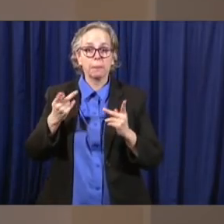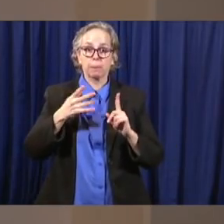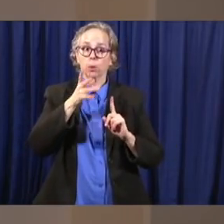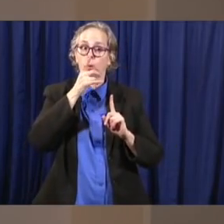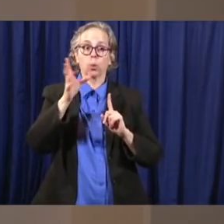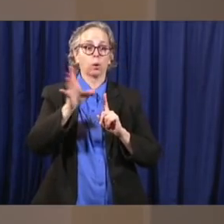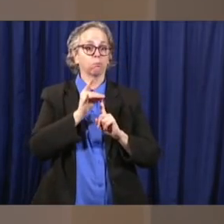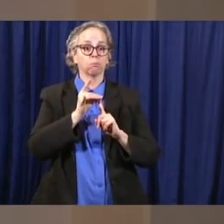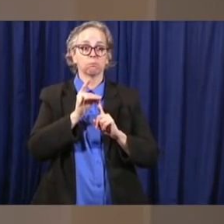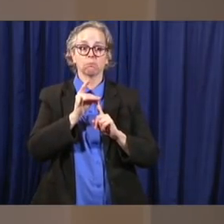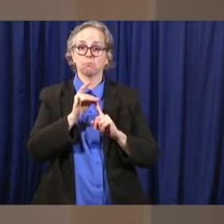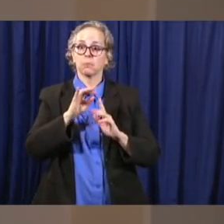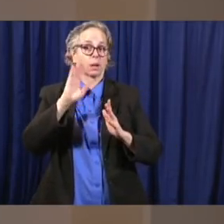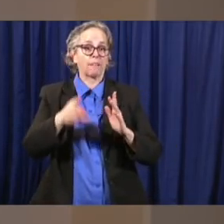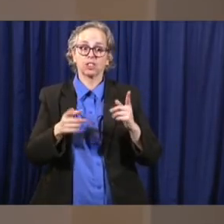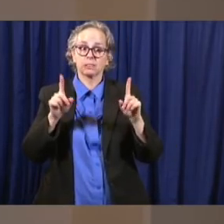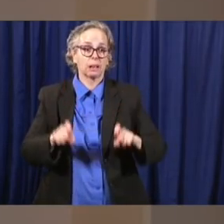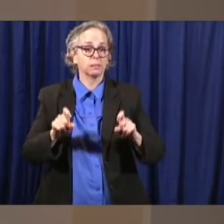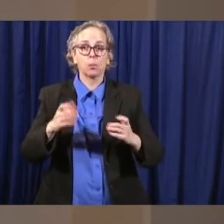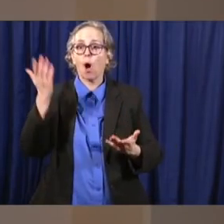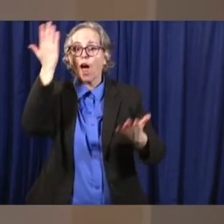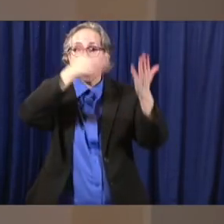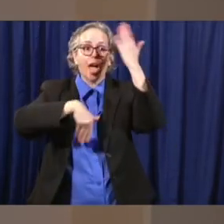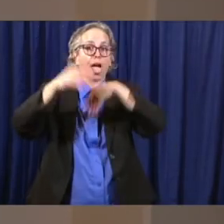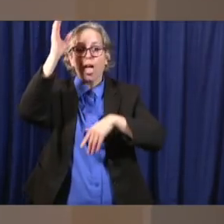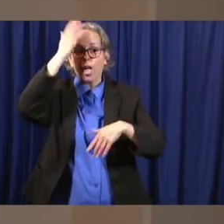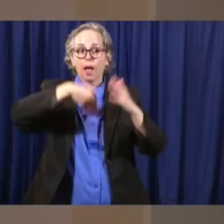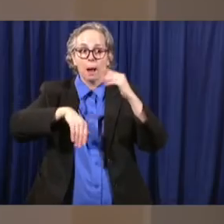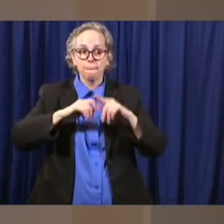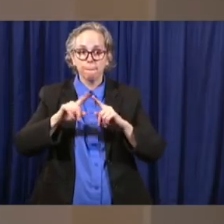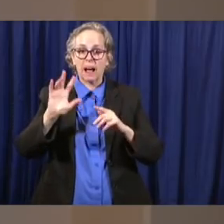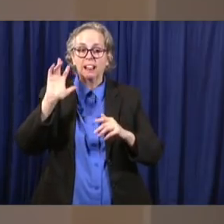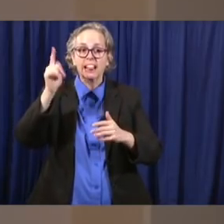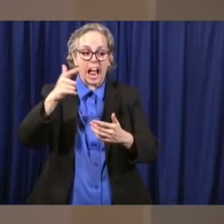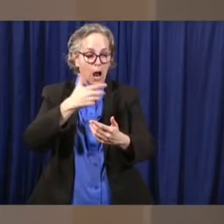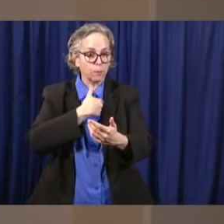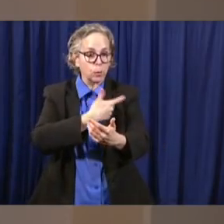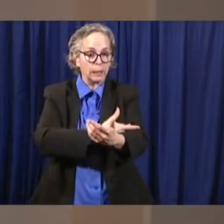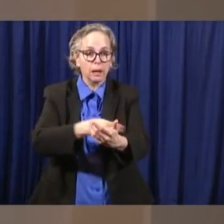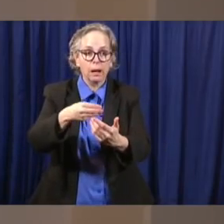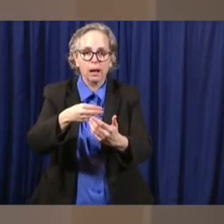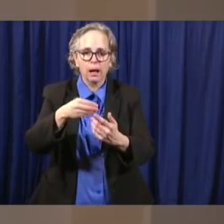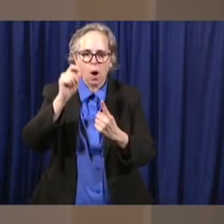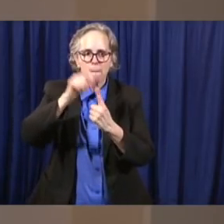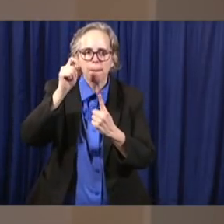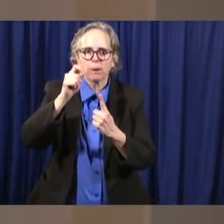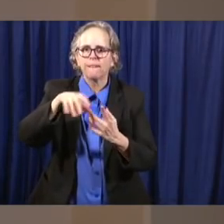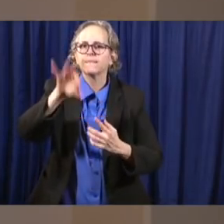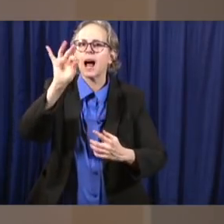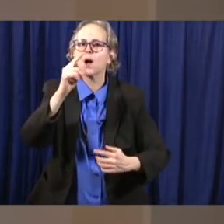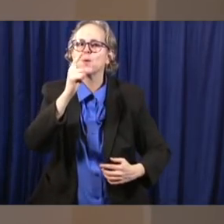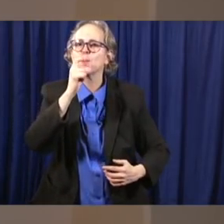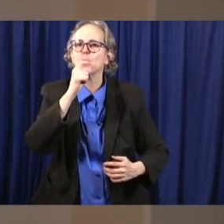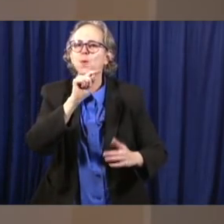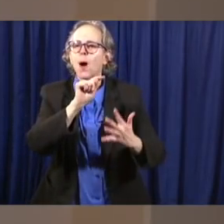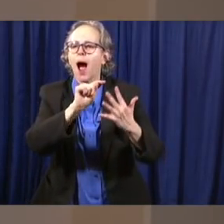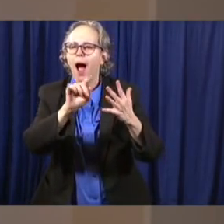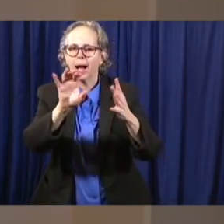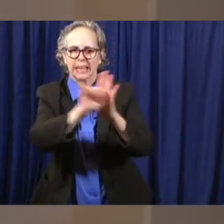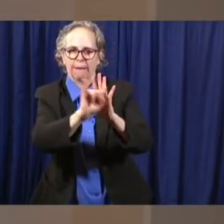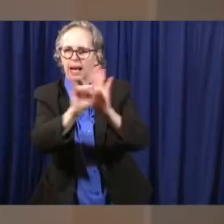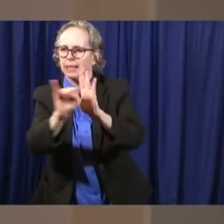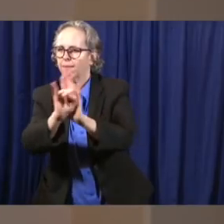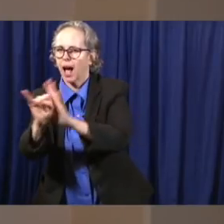or we won't know that. But with this test, we can find out who those folks are to help create some